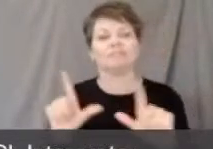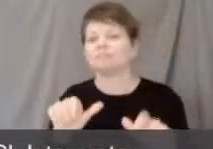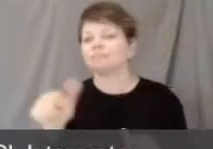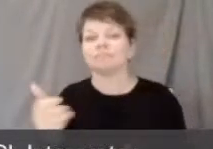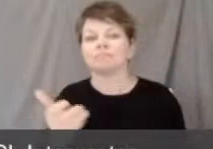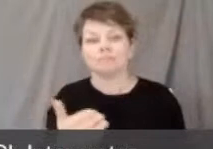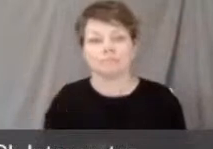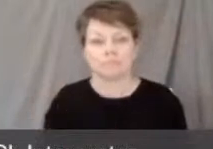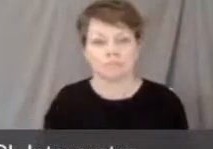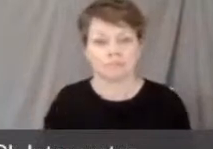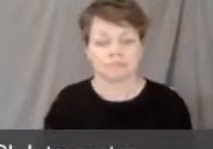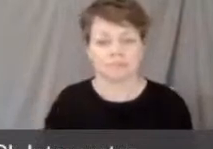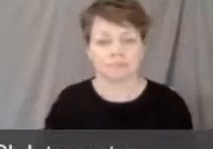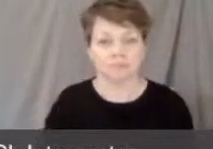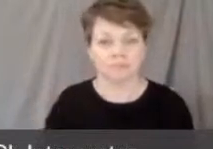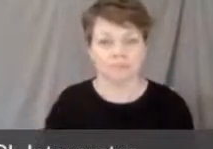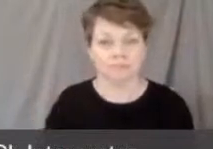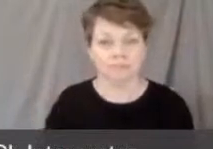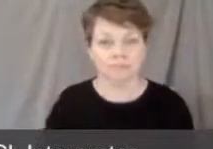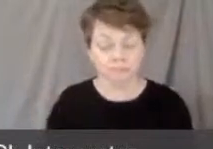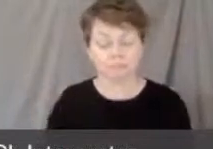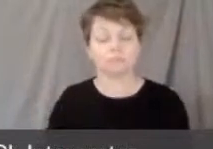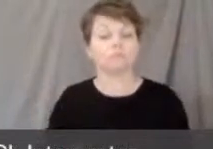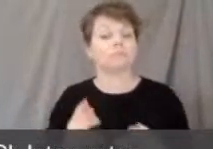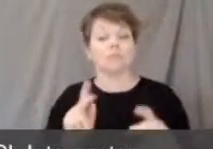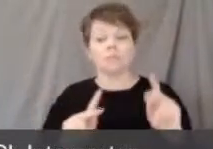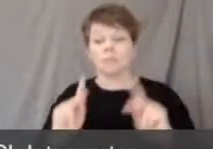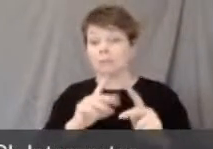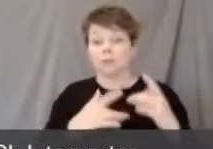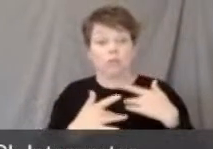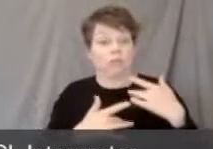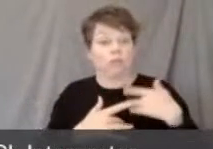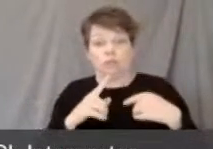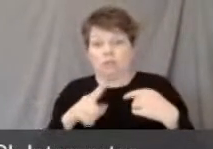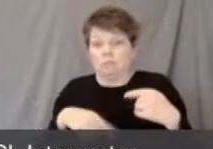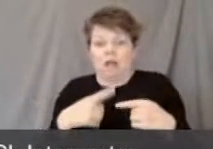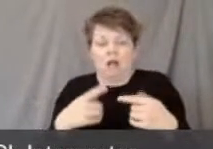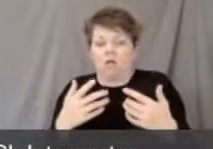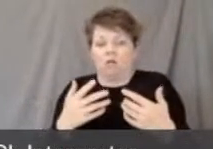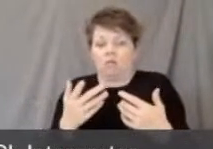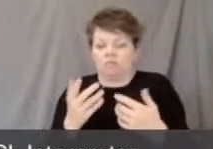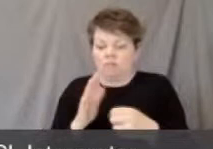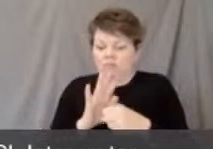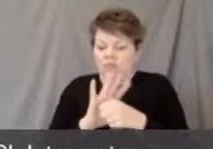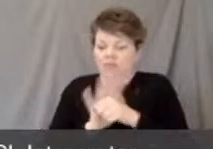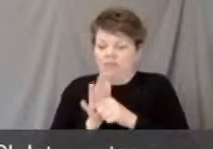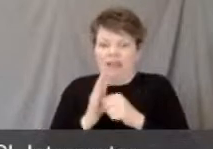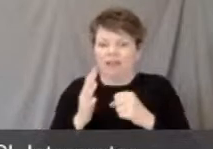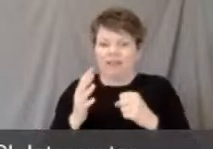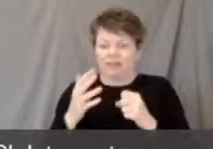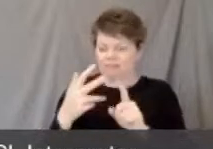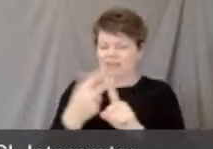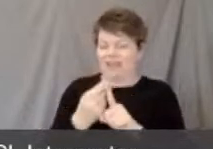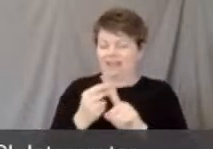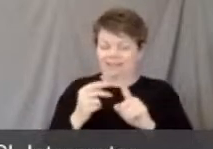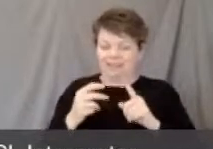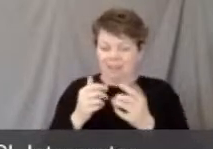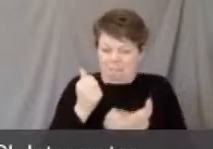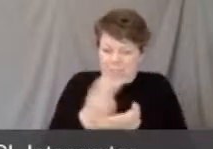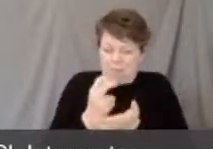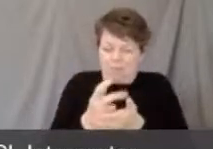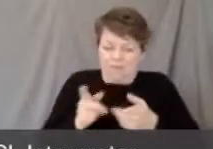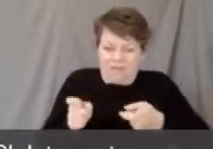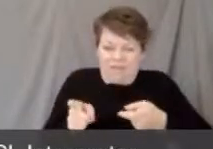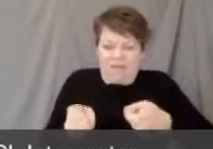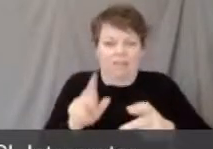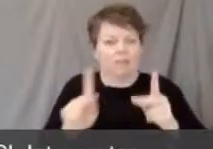So one of the things that we do here is a concern about the rapid nature of the COVID vaccines. So can you talk about how they got approved so